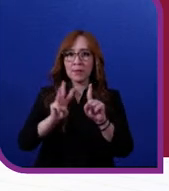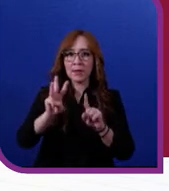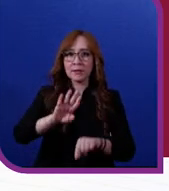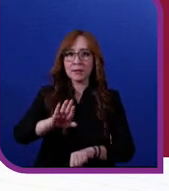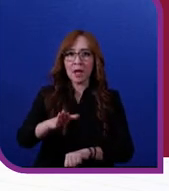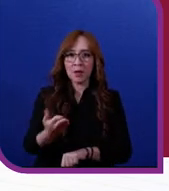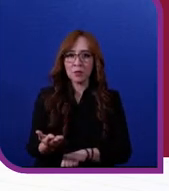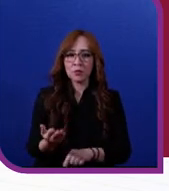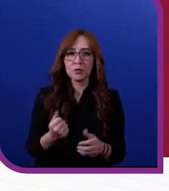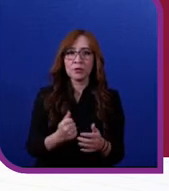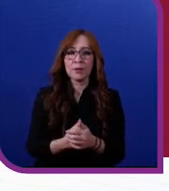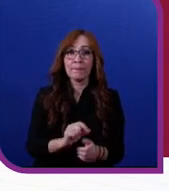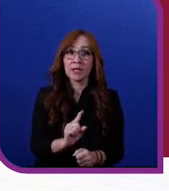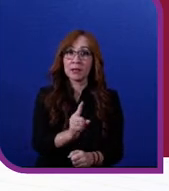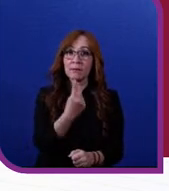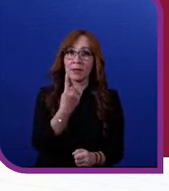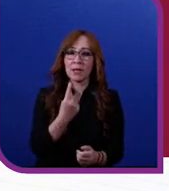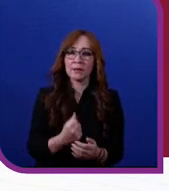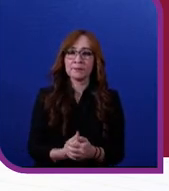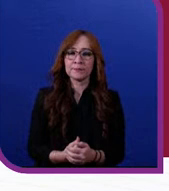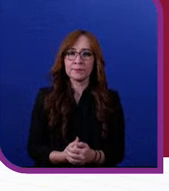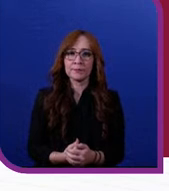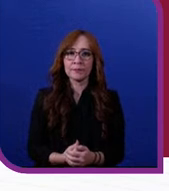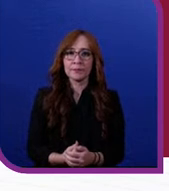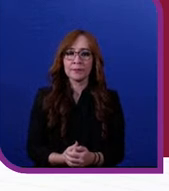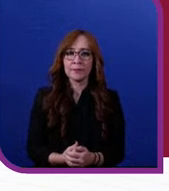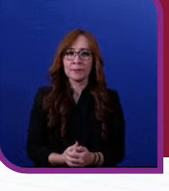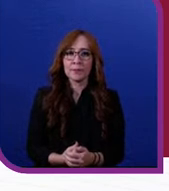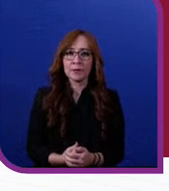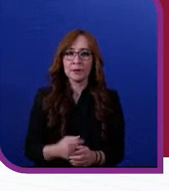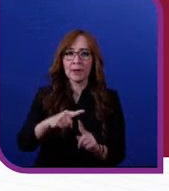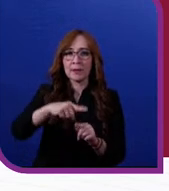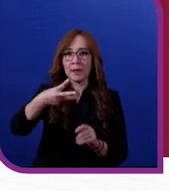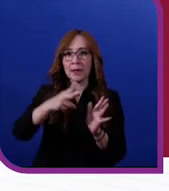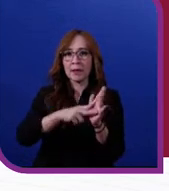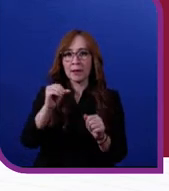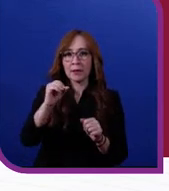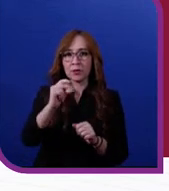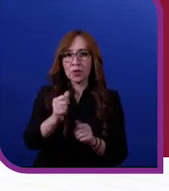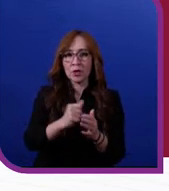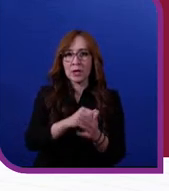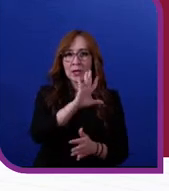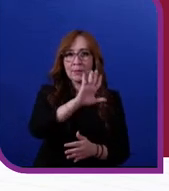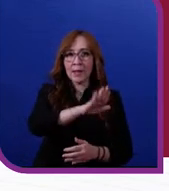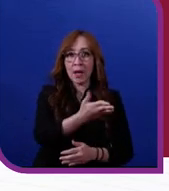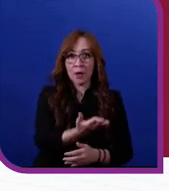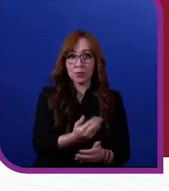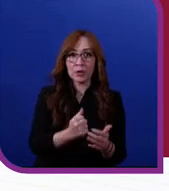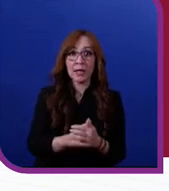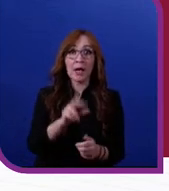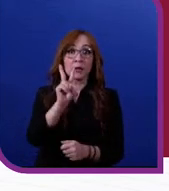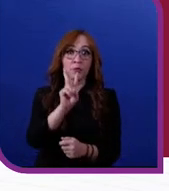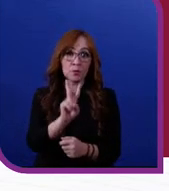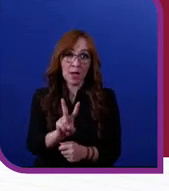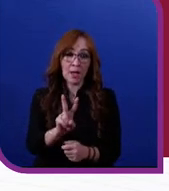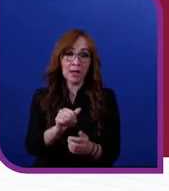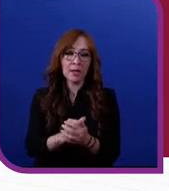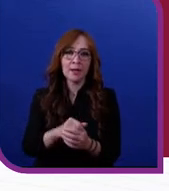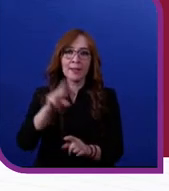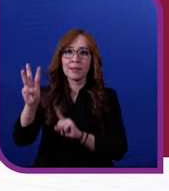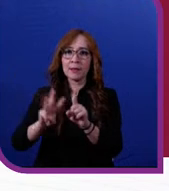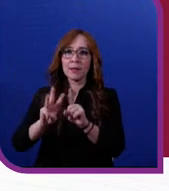and a five-year stenor about lazio.vs UN tertinggi Ost The North